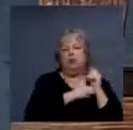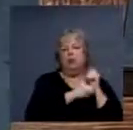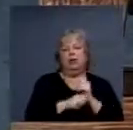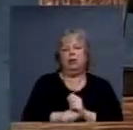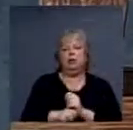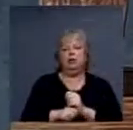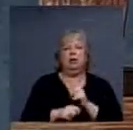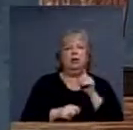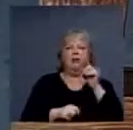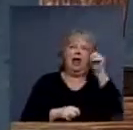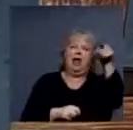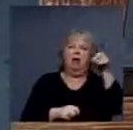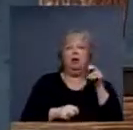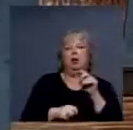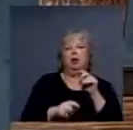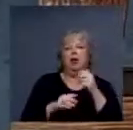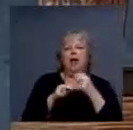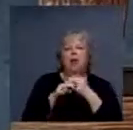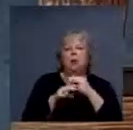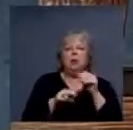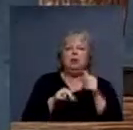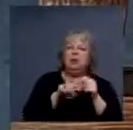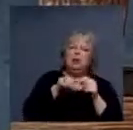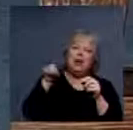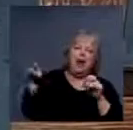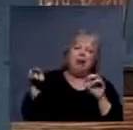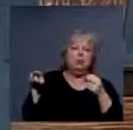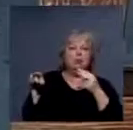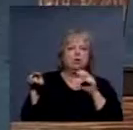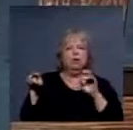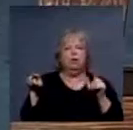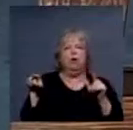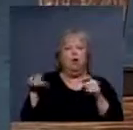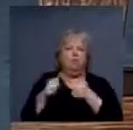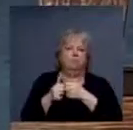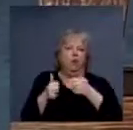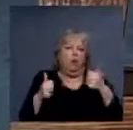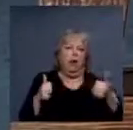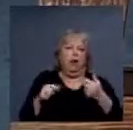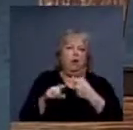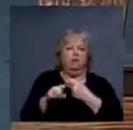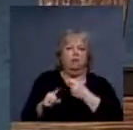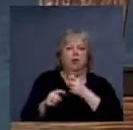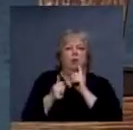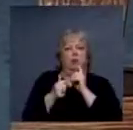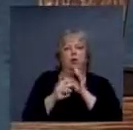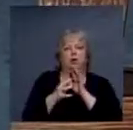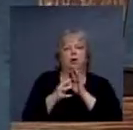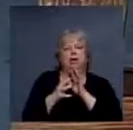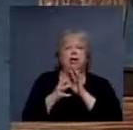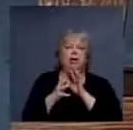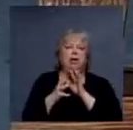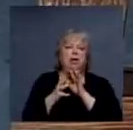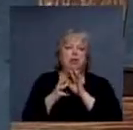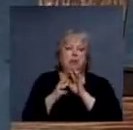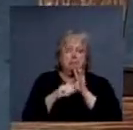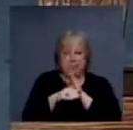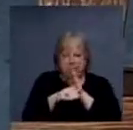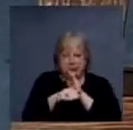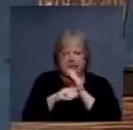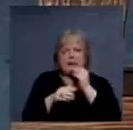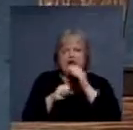Highway 10, out Chenal, further away from really congested neighborhoods. And on top of